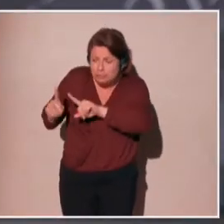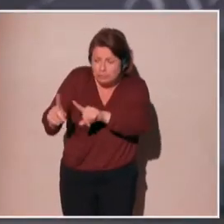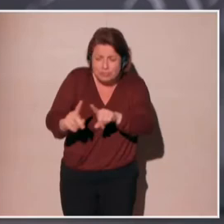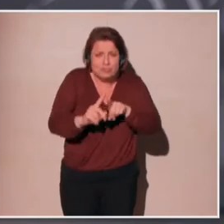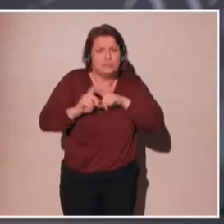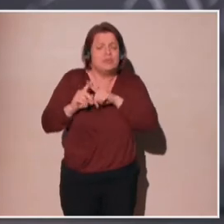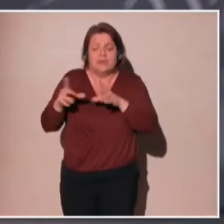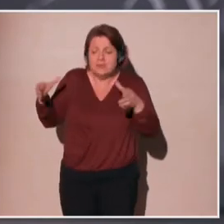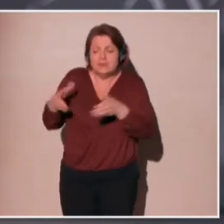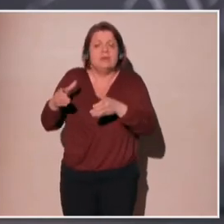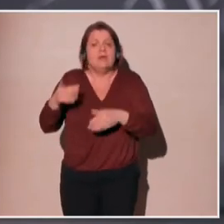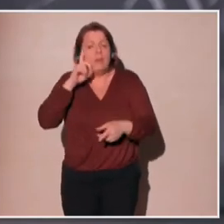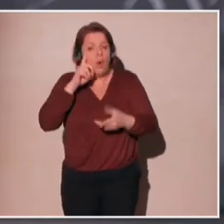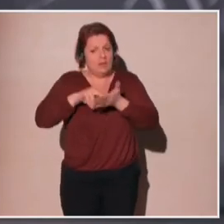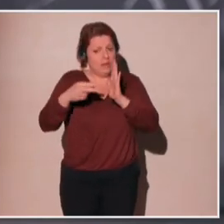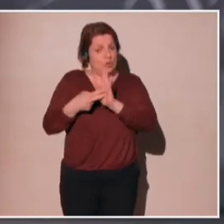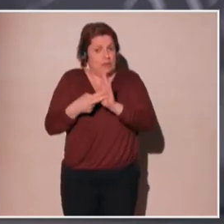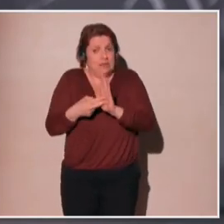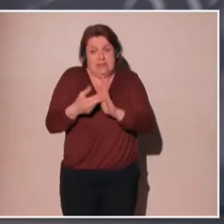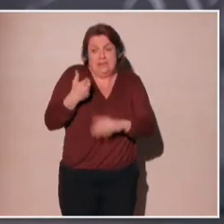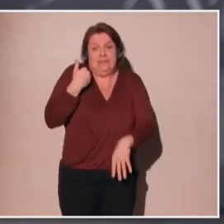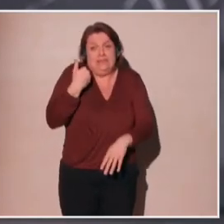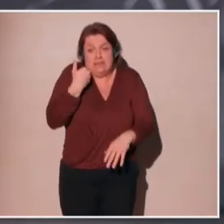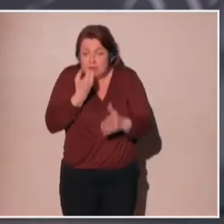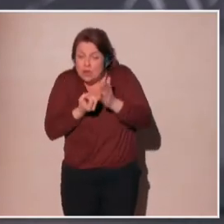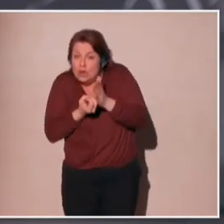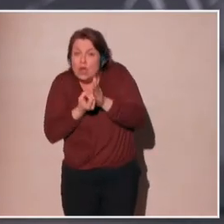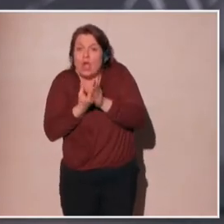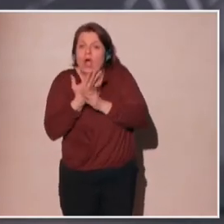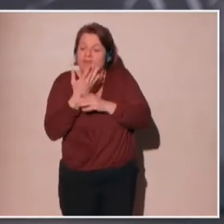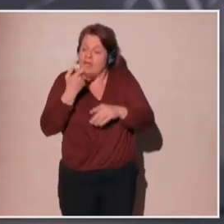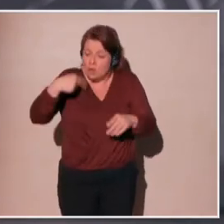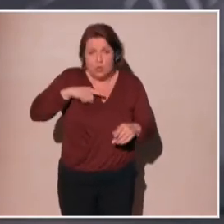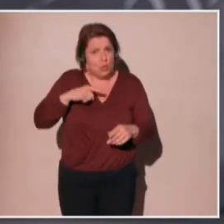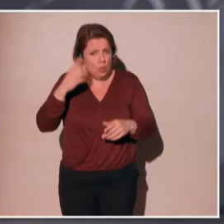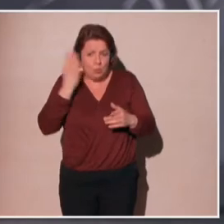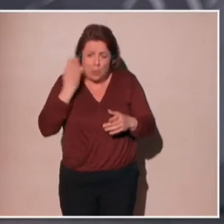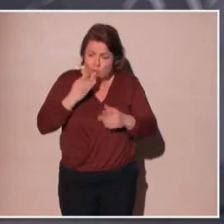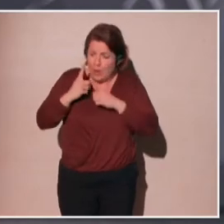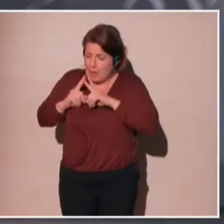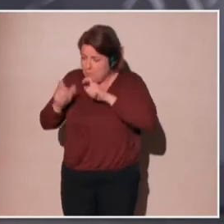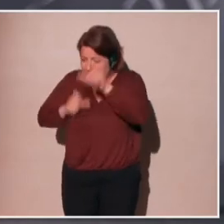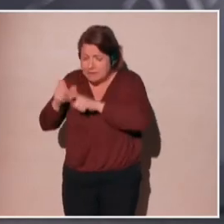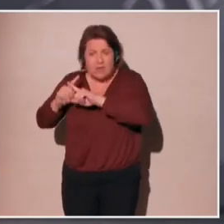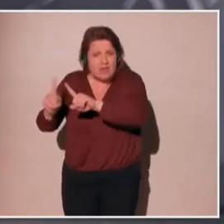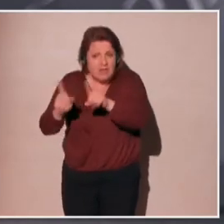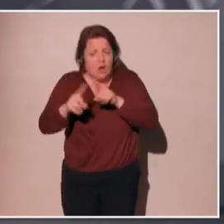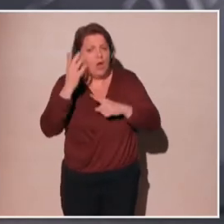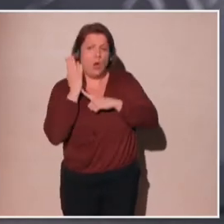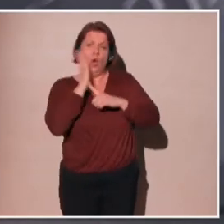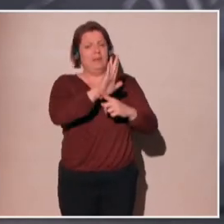diverse representation. And the third and last, which a lot of people talk about, is fairness and justice and our